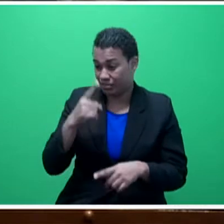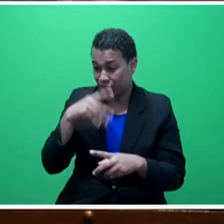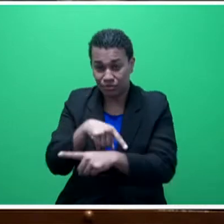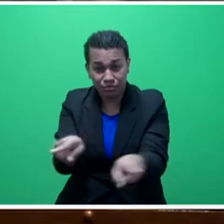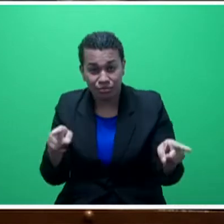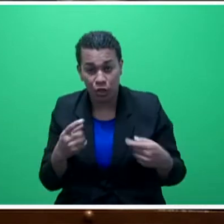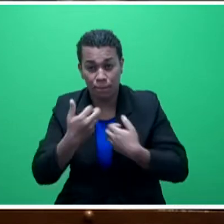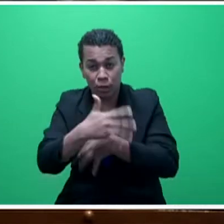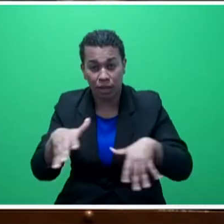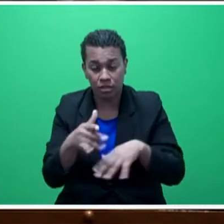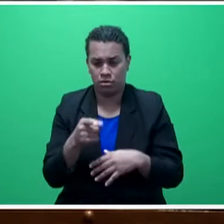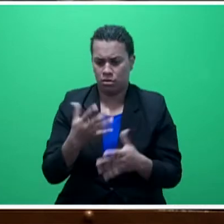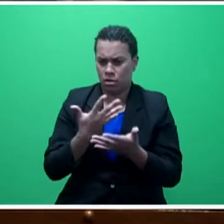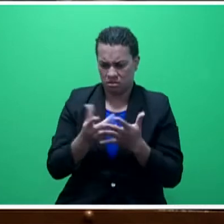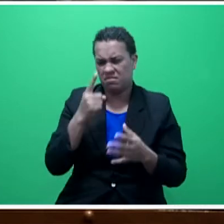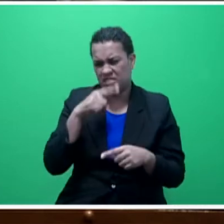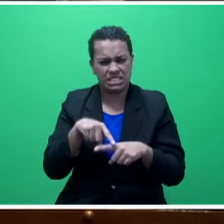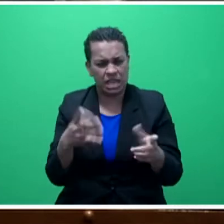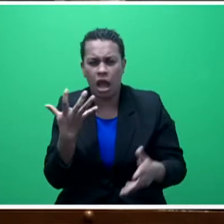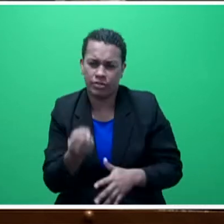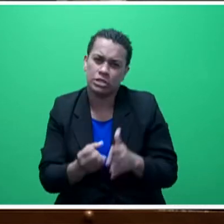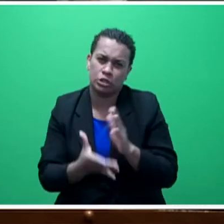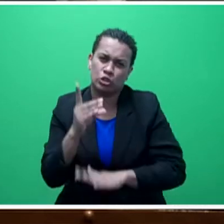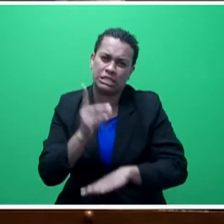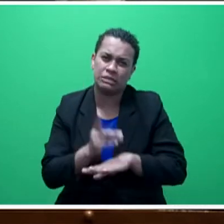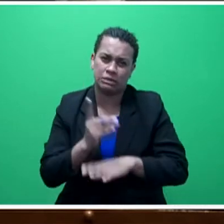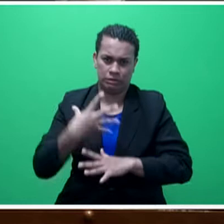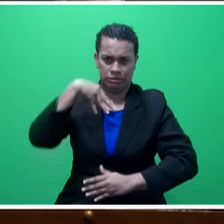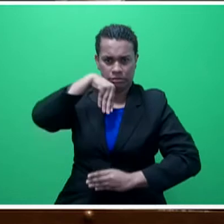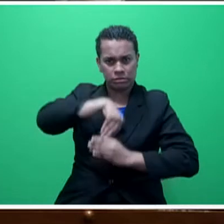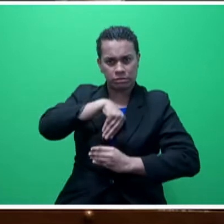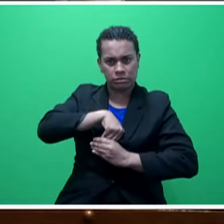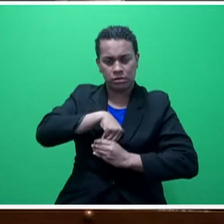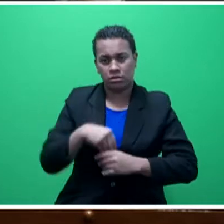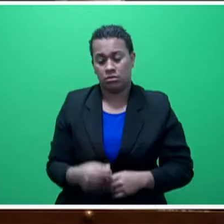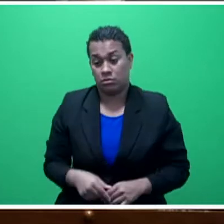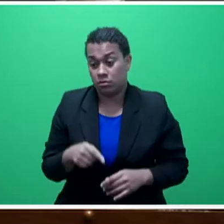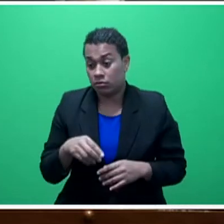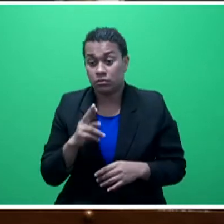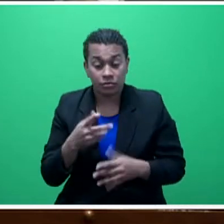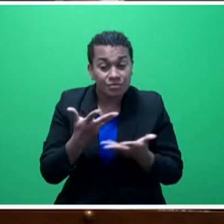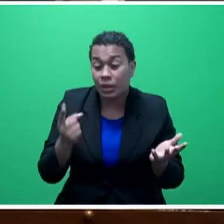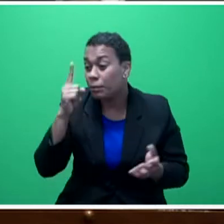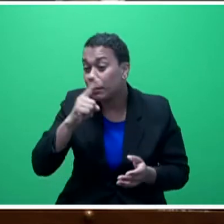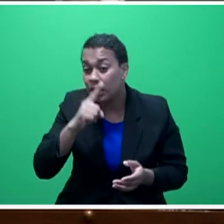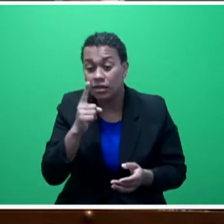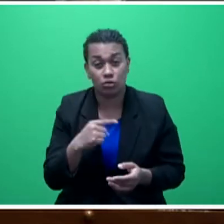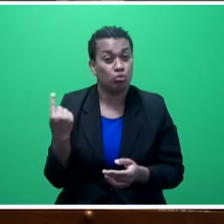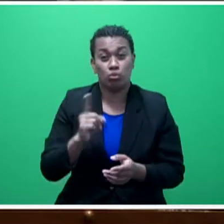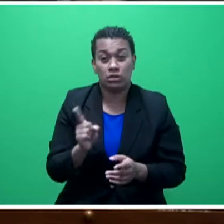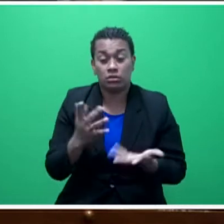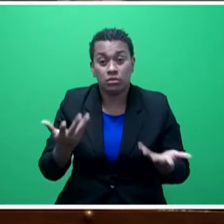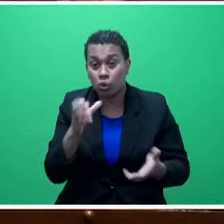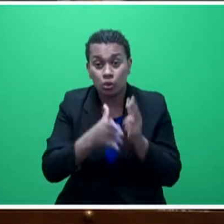made up of persons living with disabilities, or more accurately, persons with special abilities. These persons are